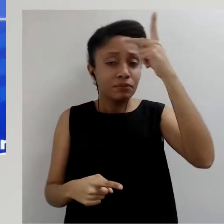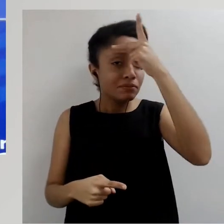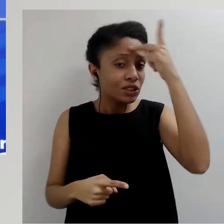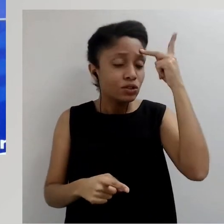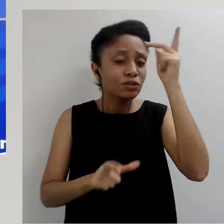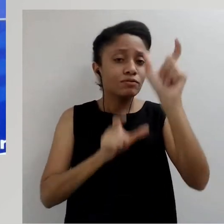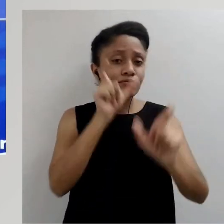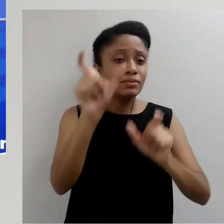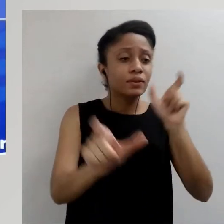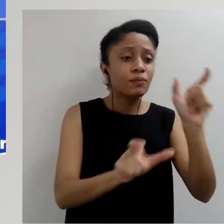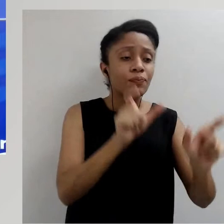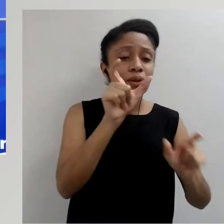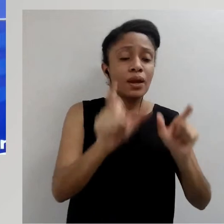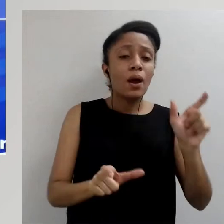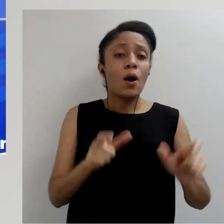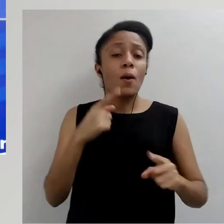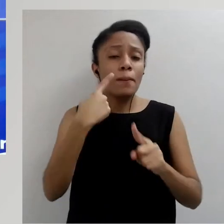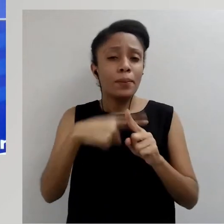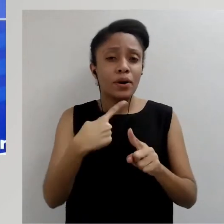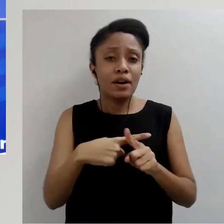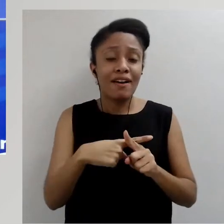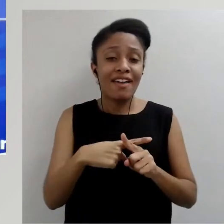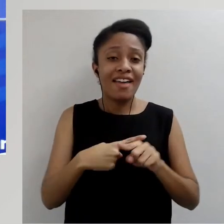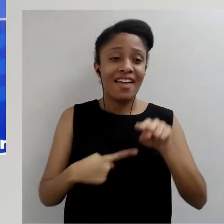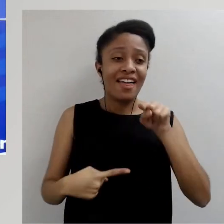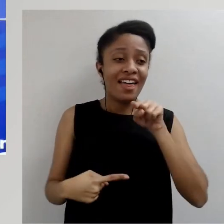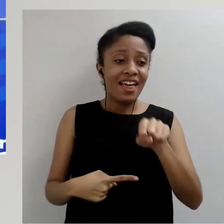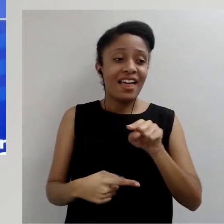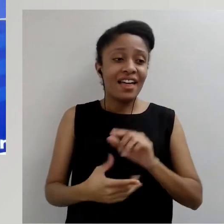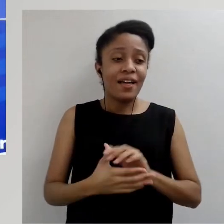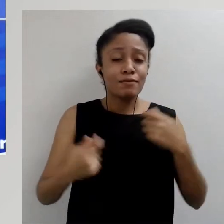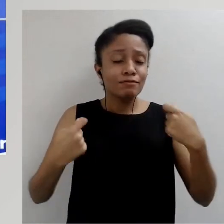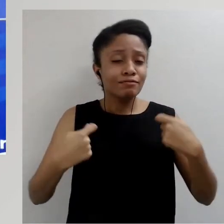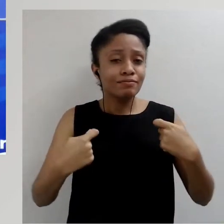and training people so that we could